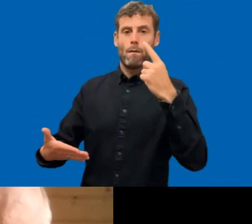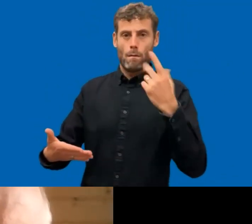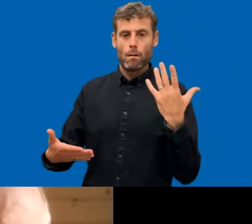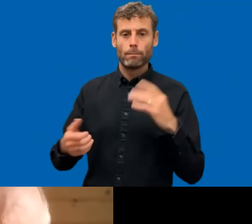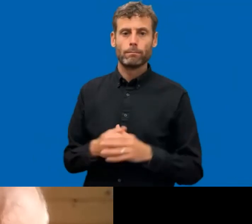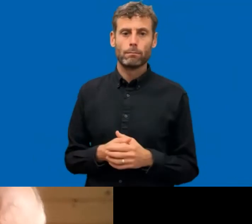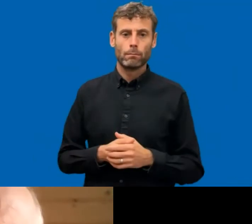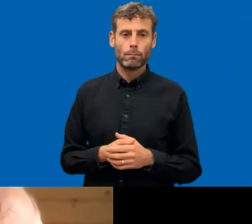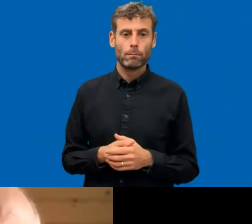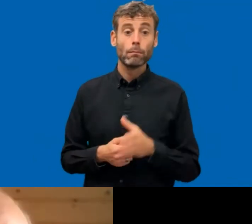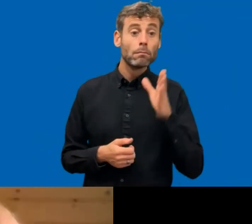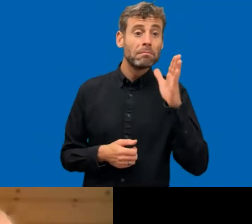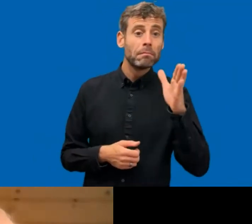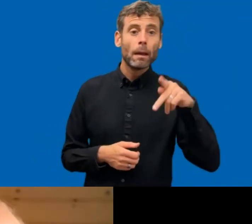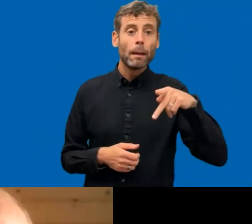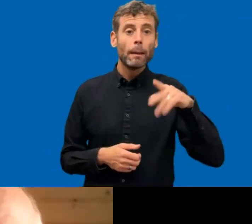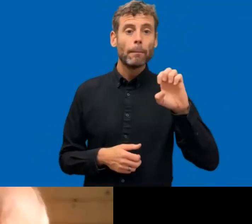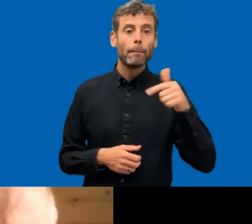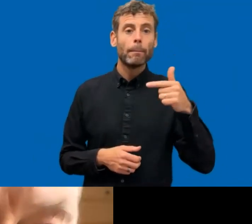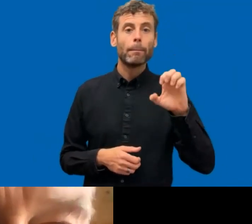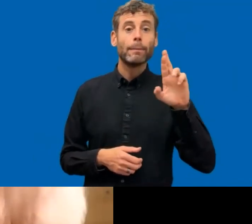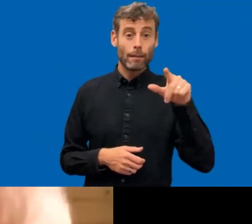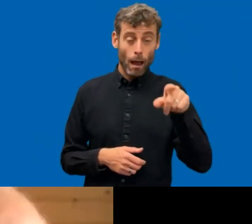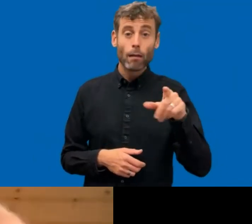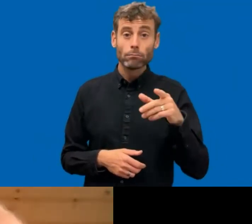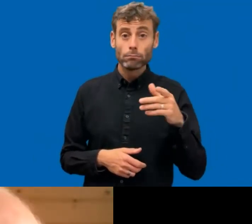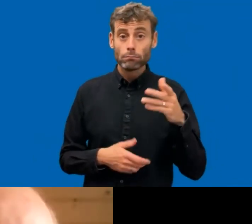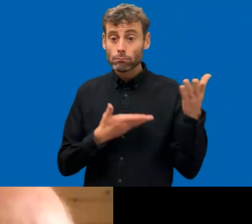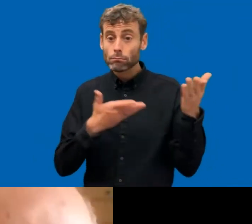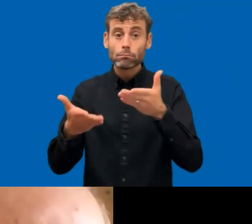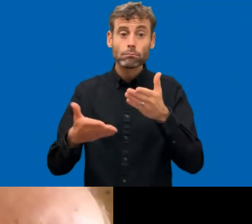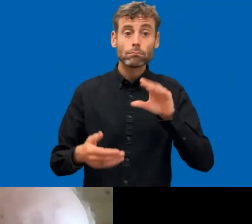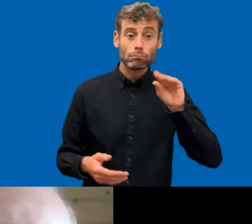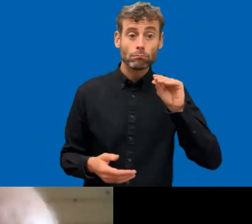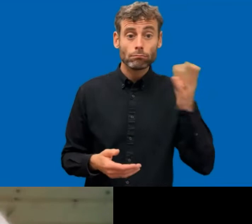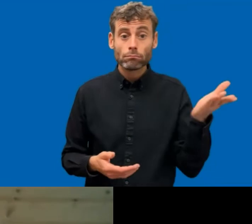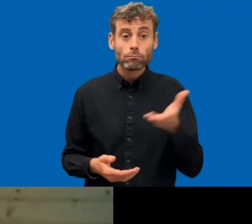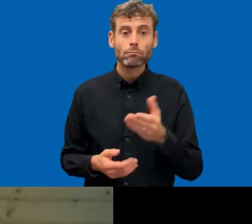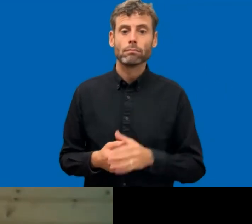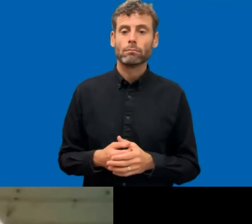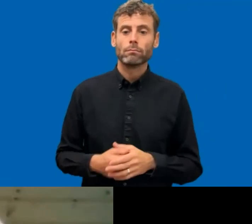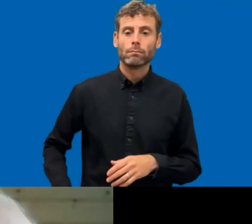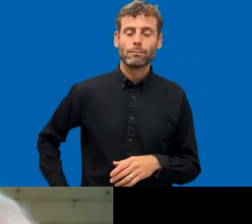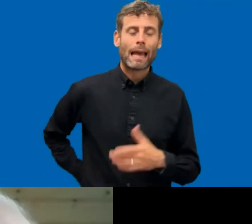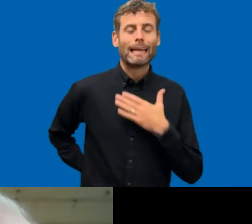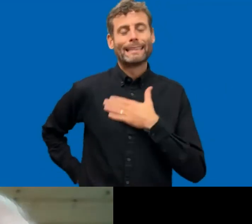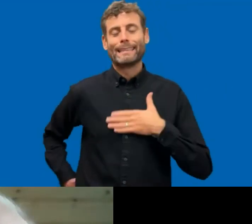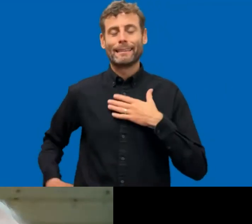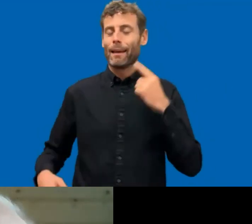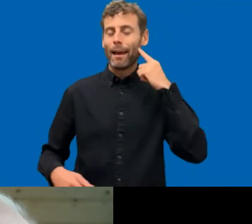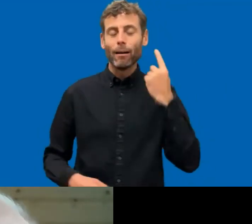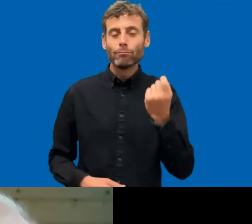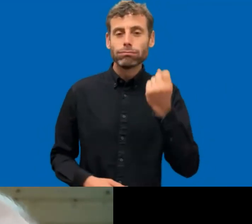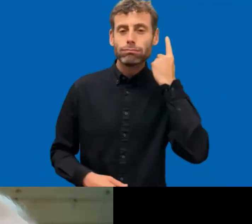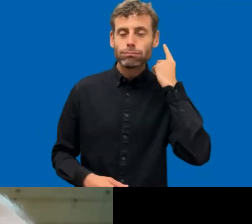Peter, you're unmuted, so you can speak. Yeah. I thought you said Klaus-Peter. The requirement